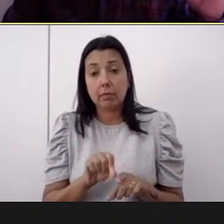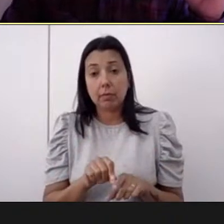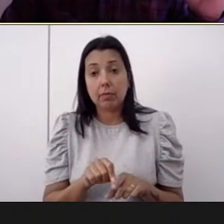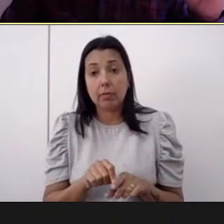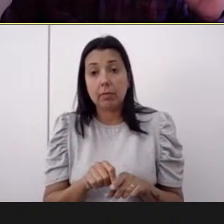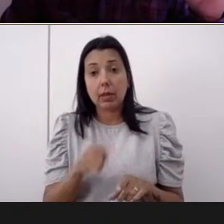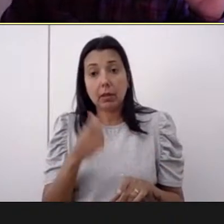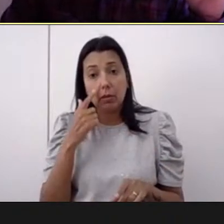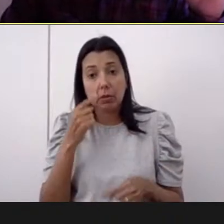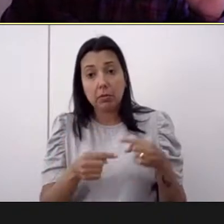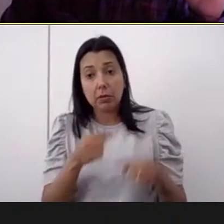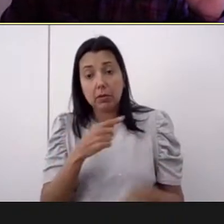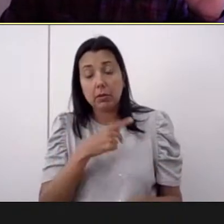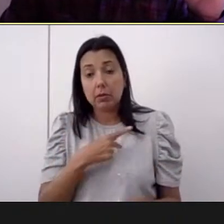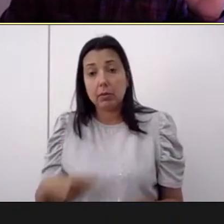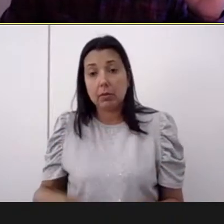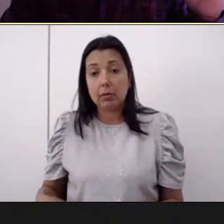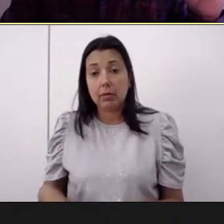So this is it.